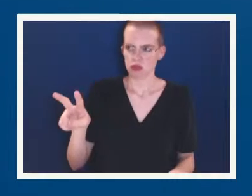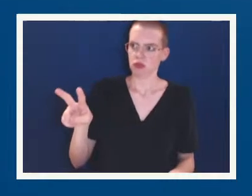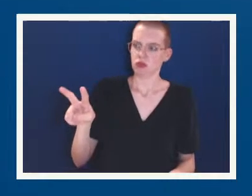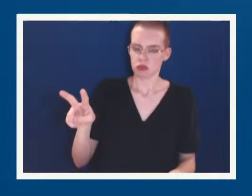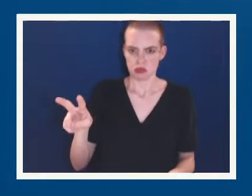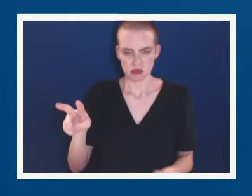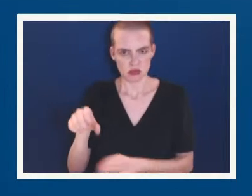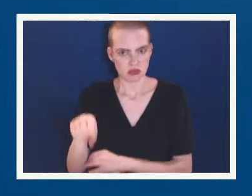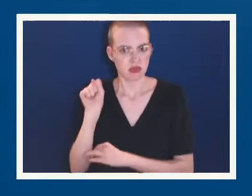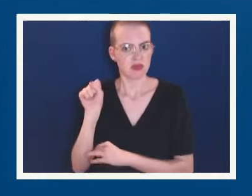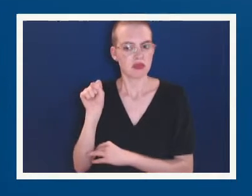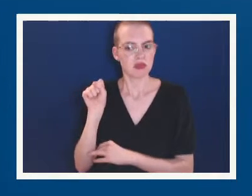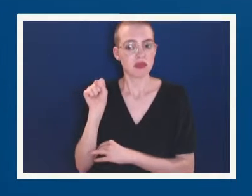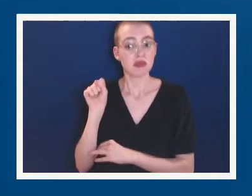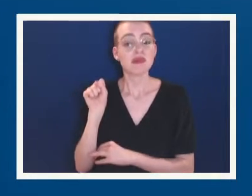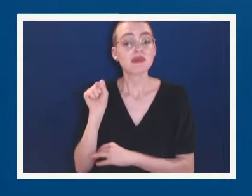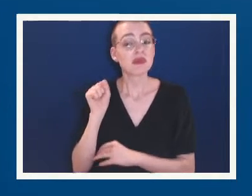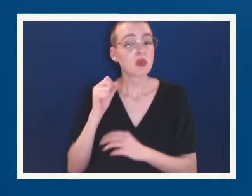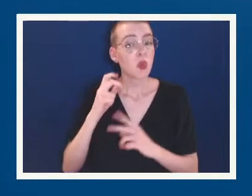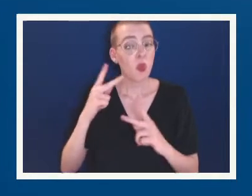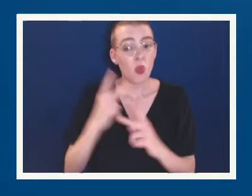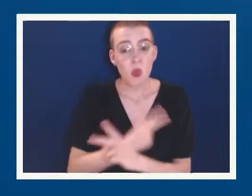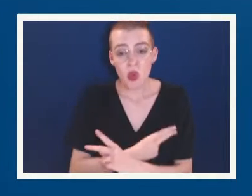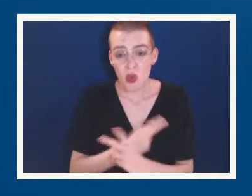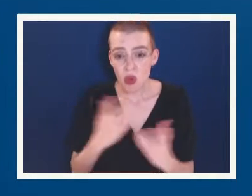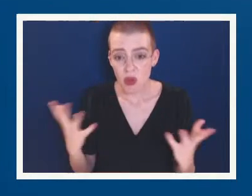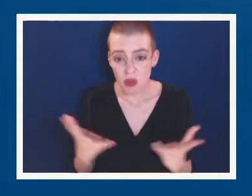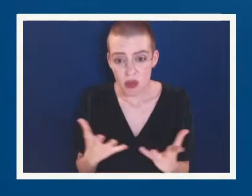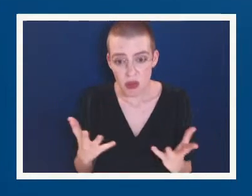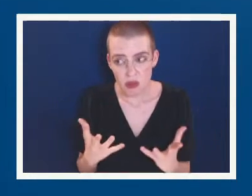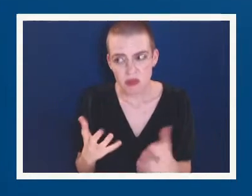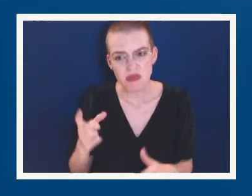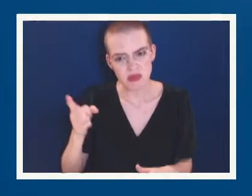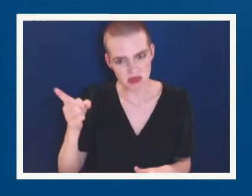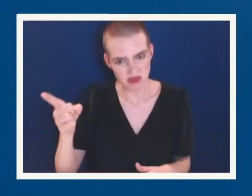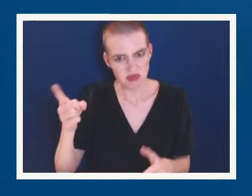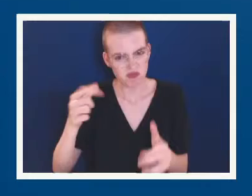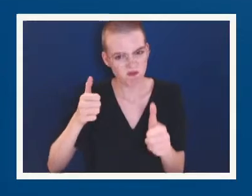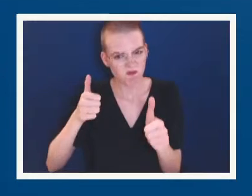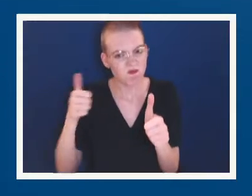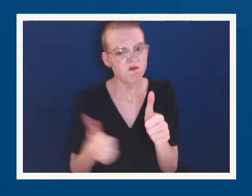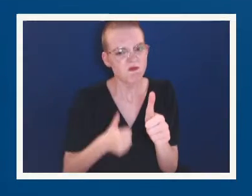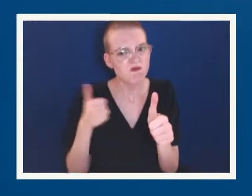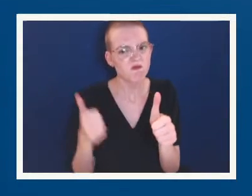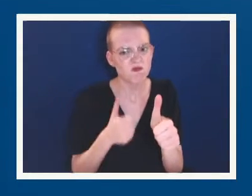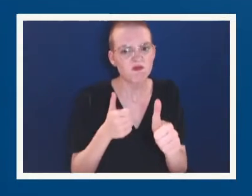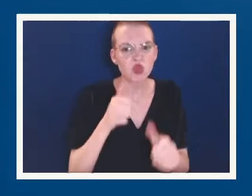gets worse. They're literally coming after Social Security and Medicare.